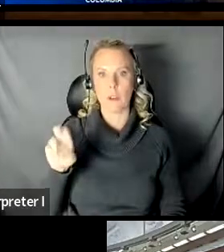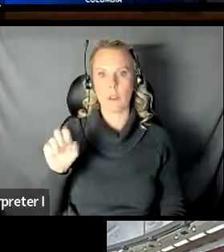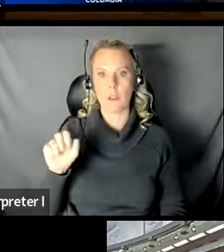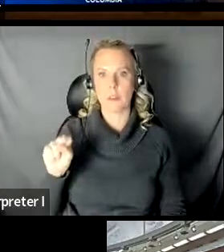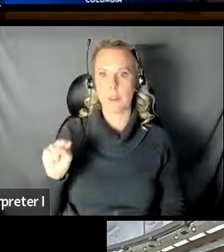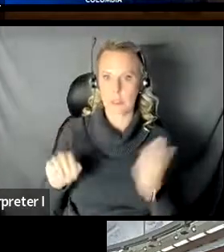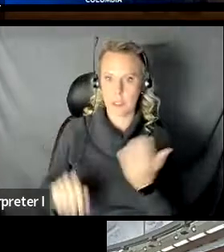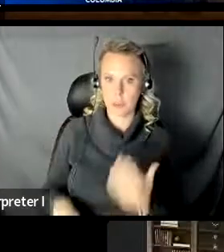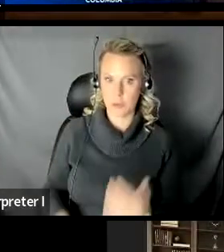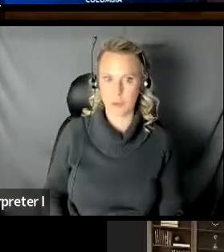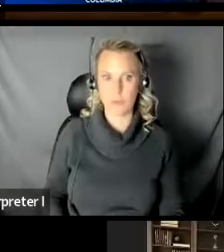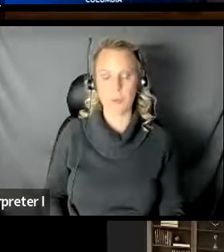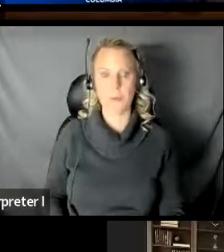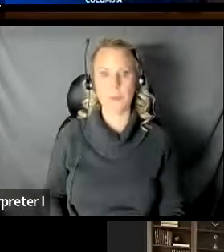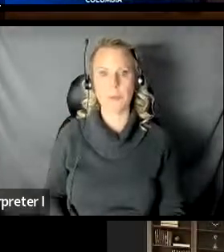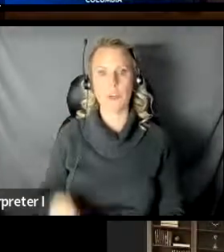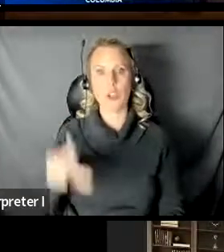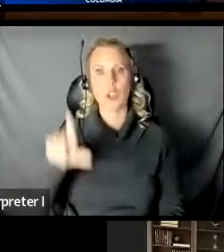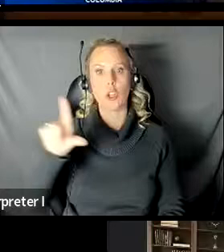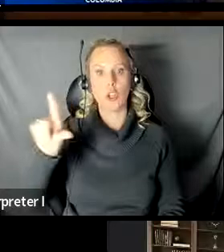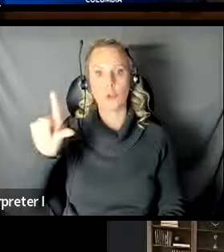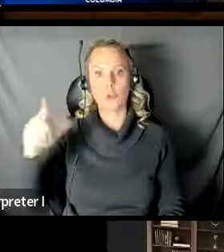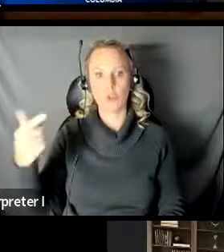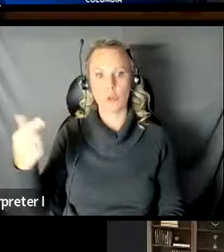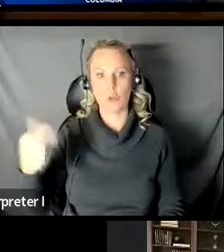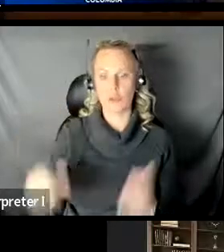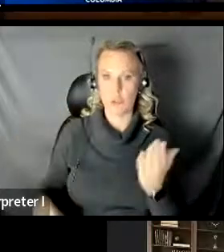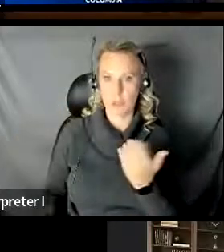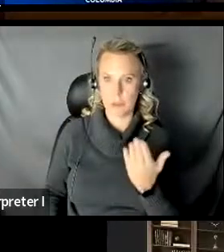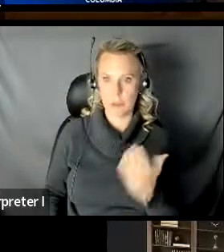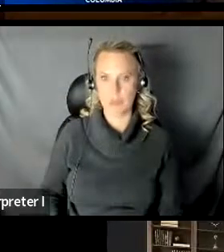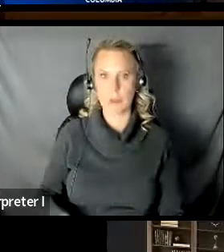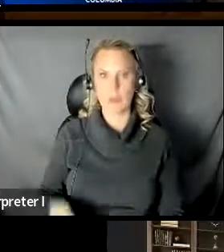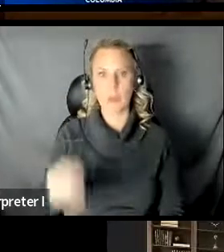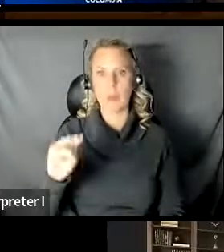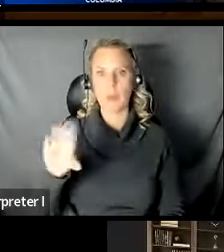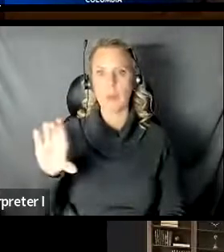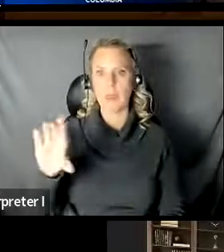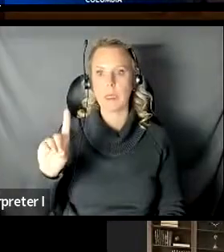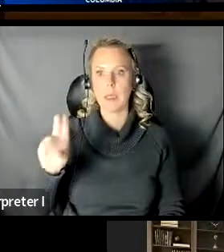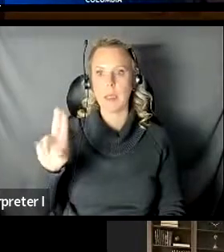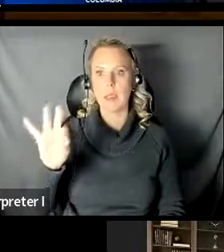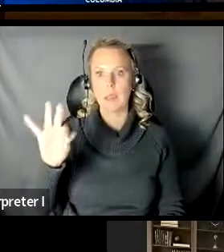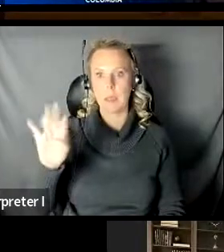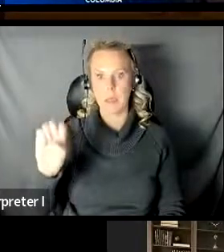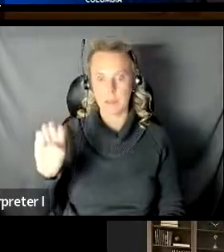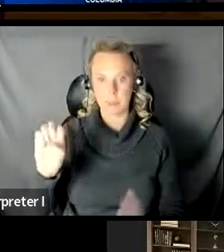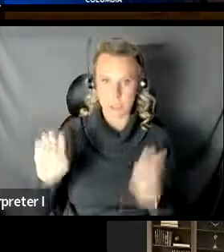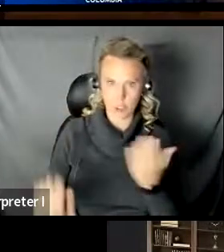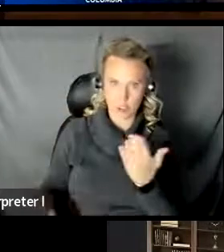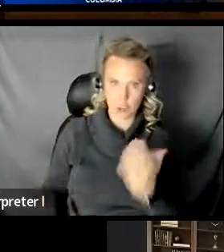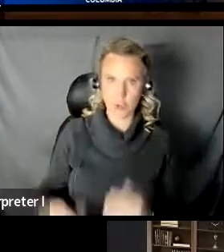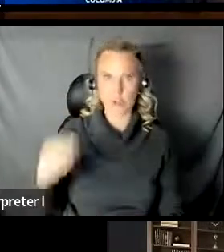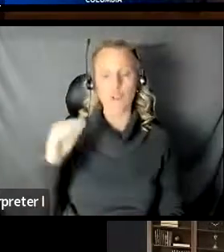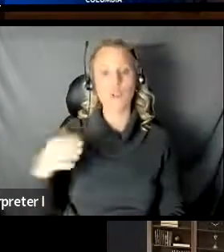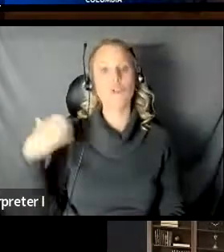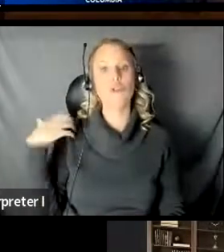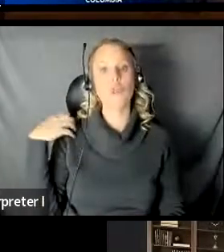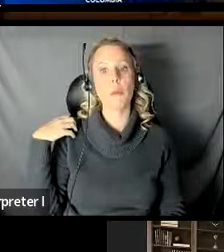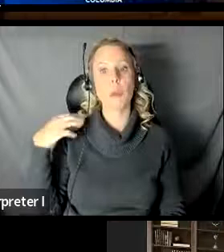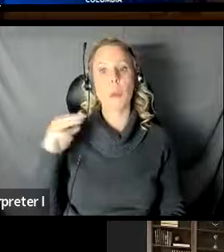Here. Councilmember Lewis George. Here. Councilmember McDuffie. Here. Chairman